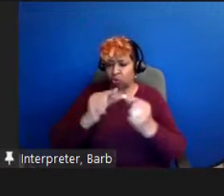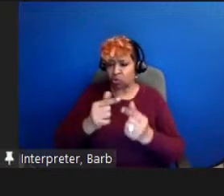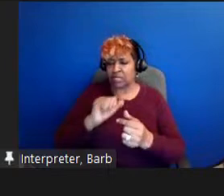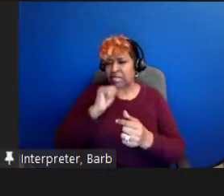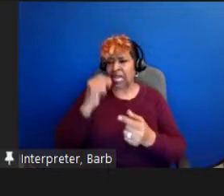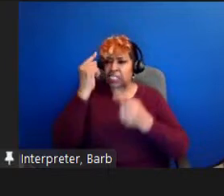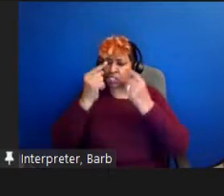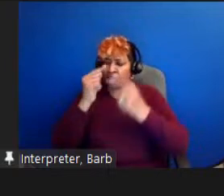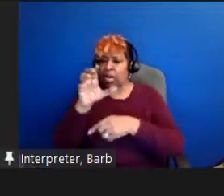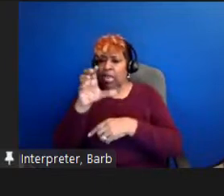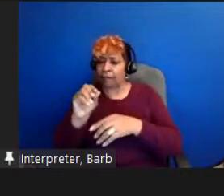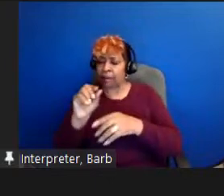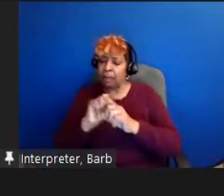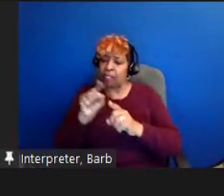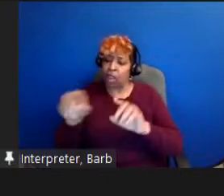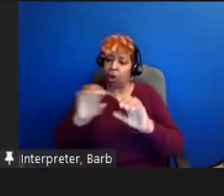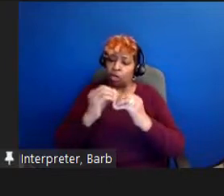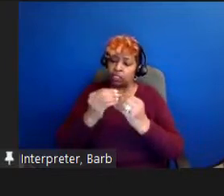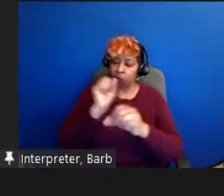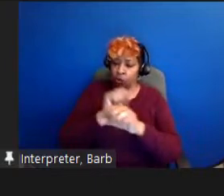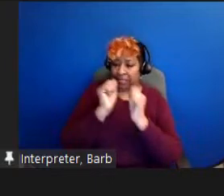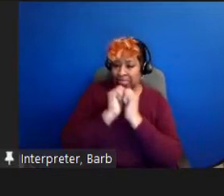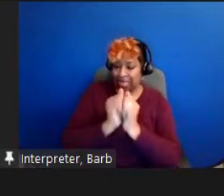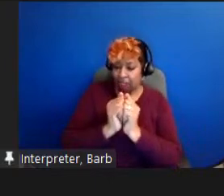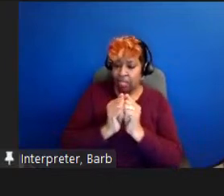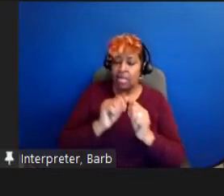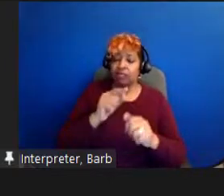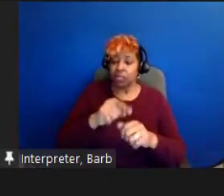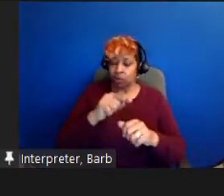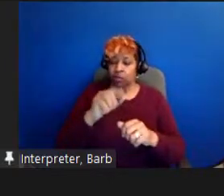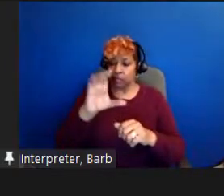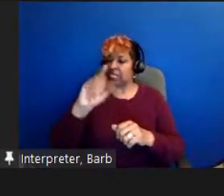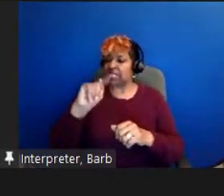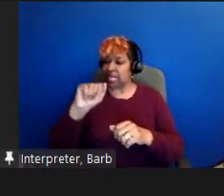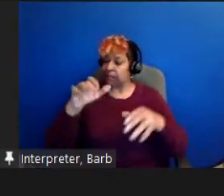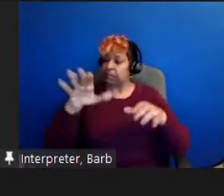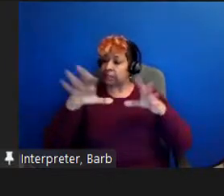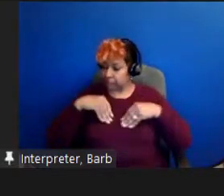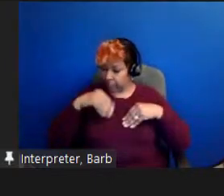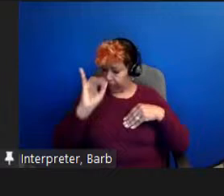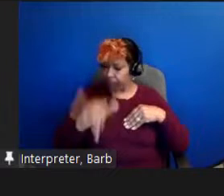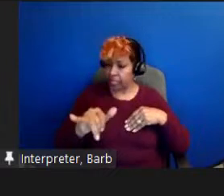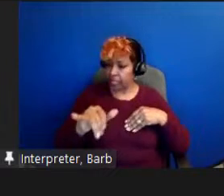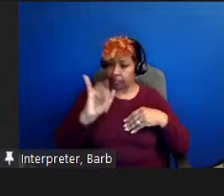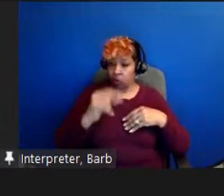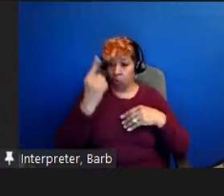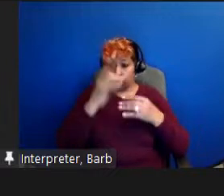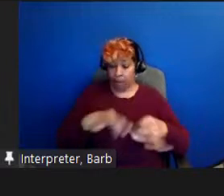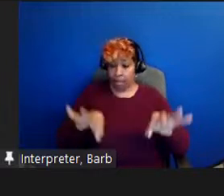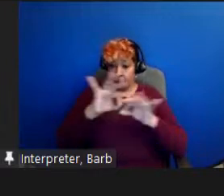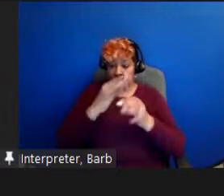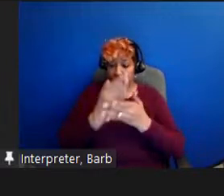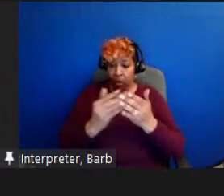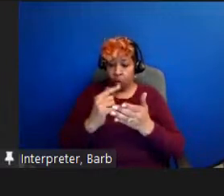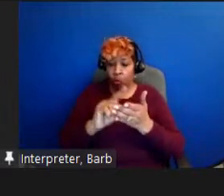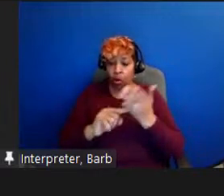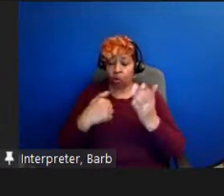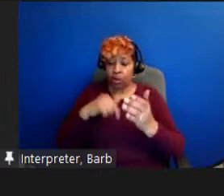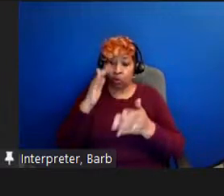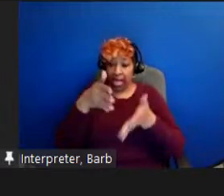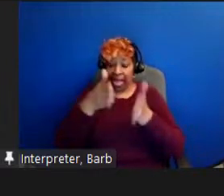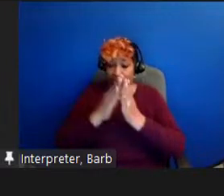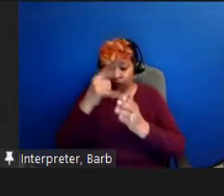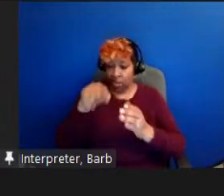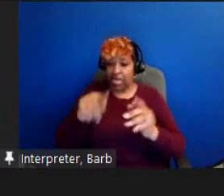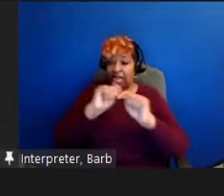but are organizations that work together. So they will be open to that. I think one of the key components of what we will be asking for is the team that's